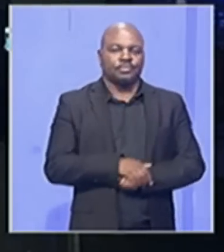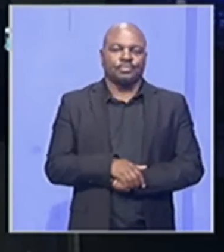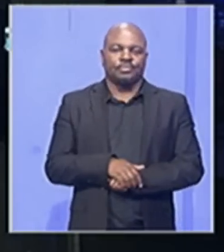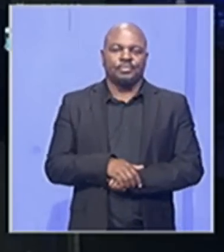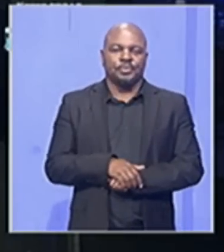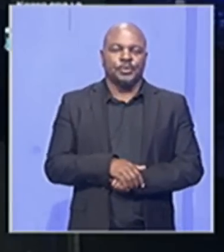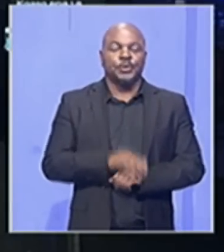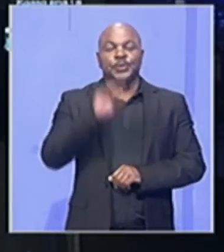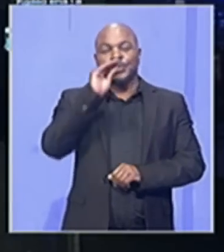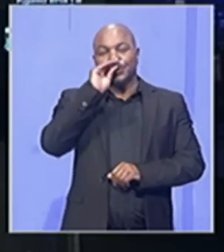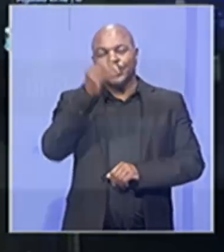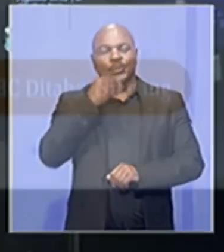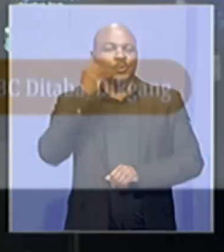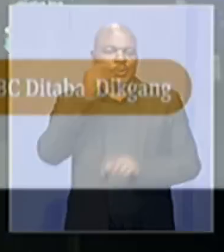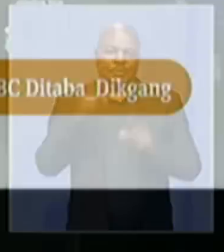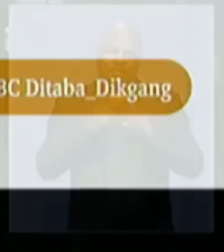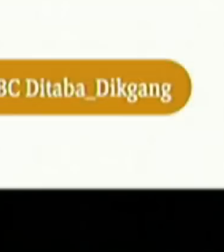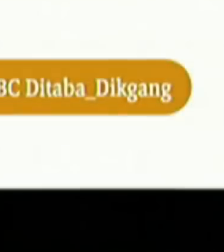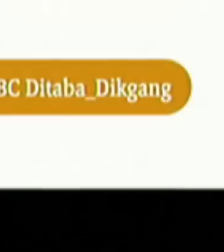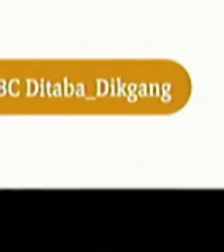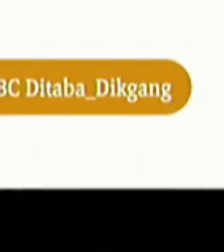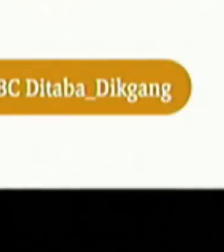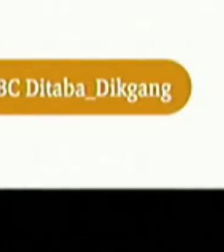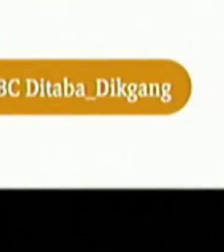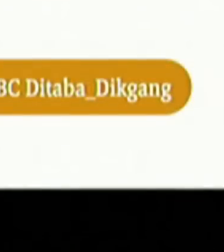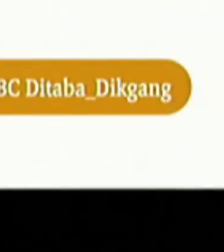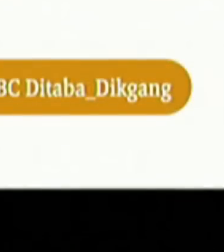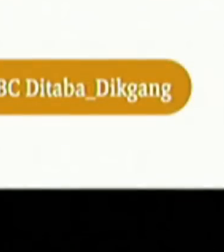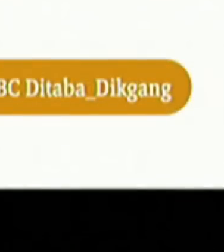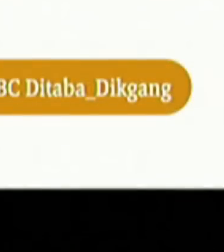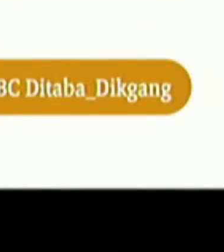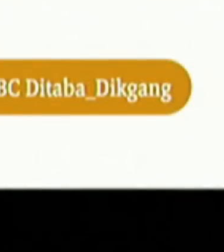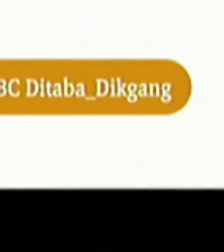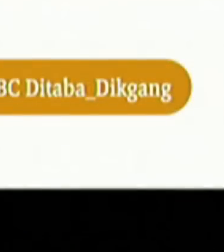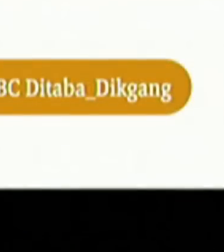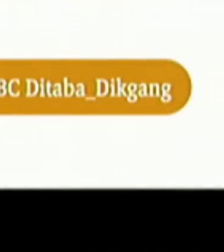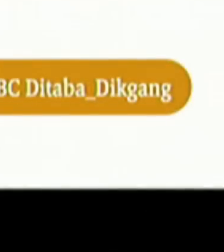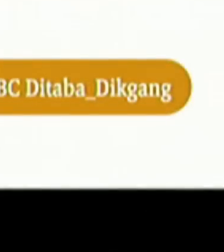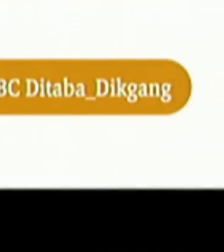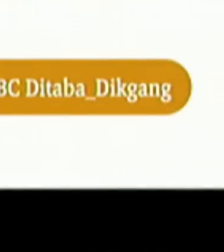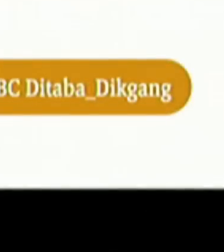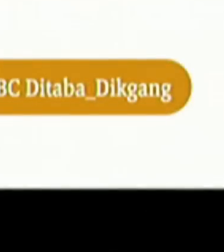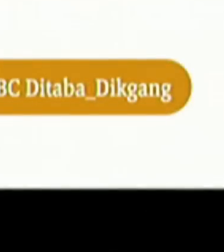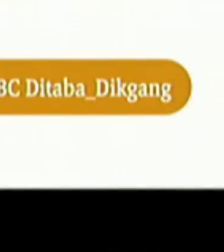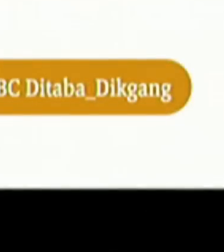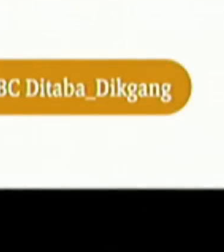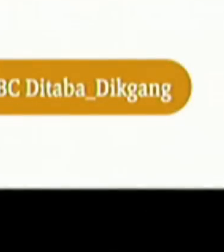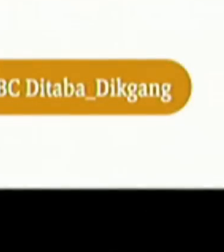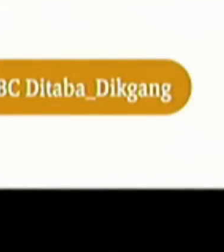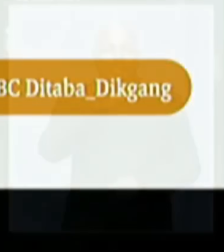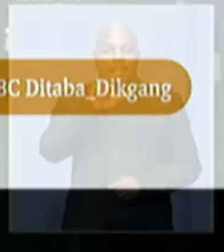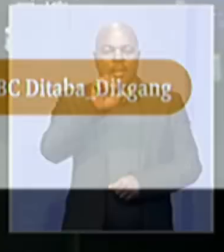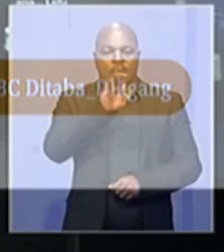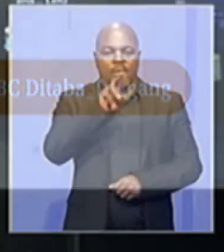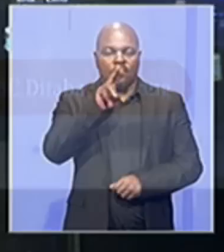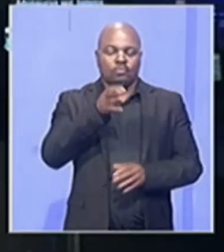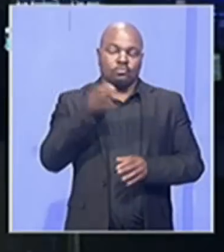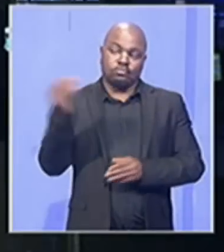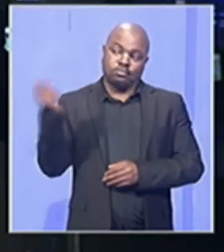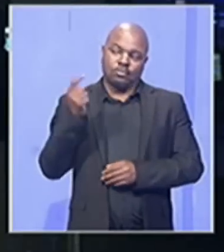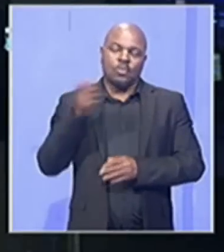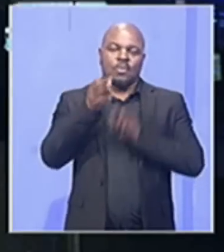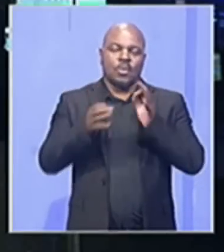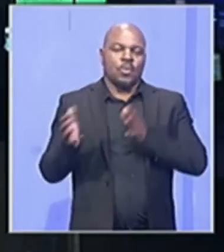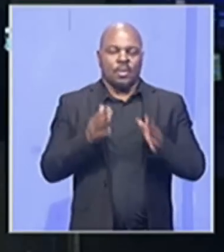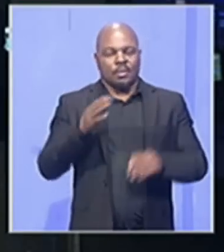Khaswena ditaba tsa Sesotho e fella mona kopana le moifo wa rona wa ditaba tsa Setswana hosane ka yona nako ena le fumutaung wa latela ka bolipi.